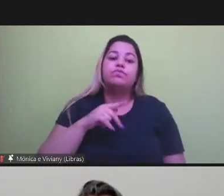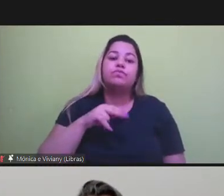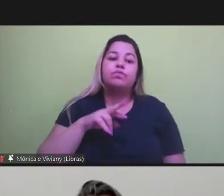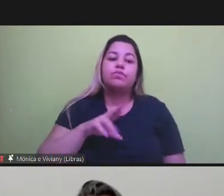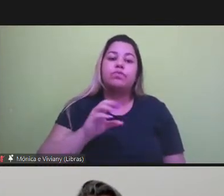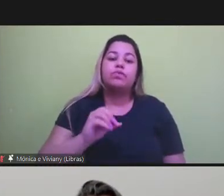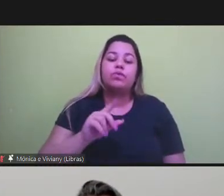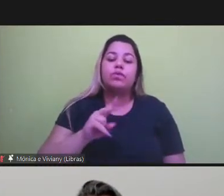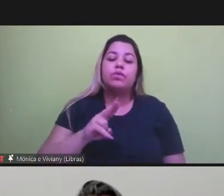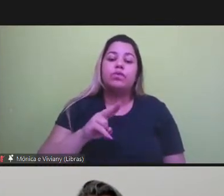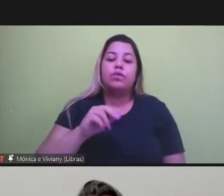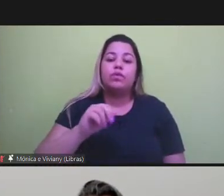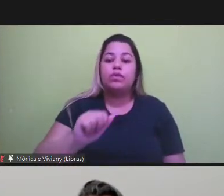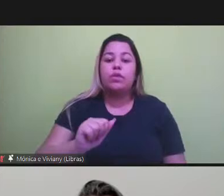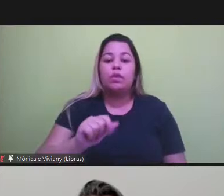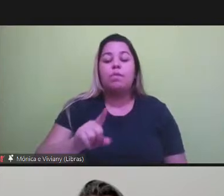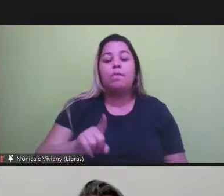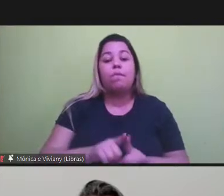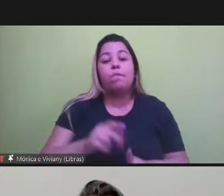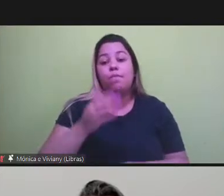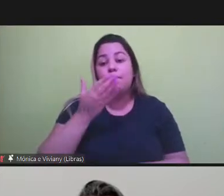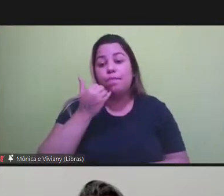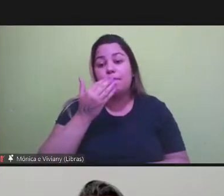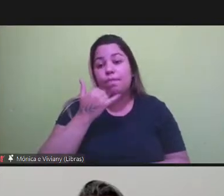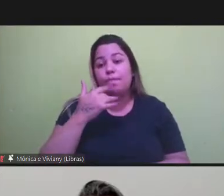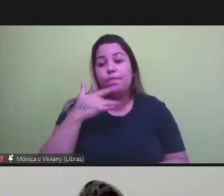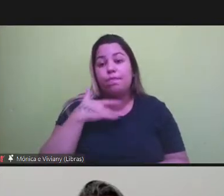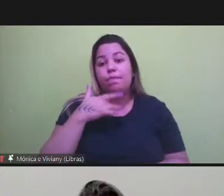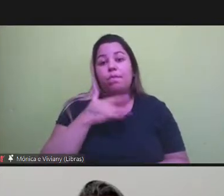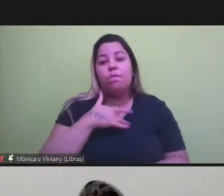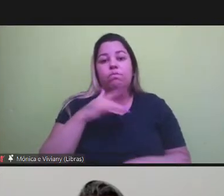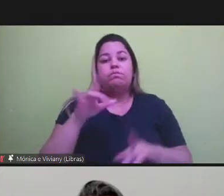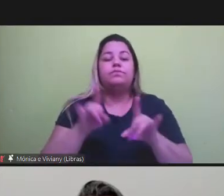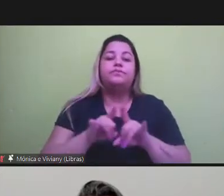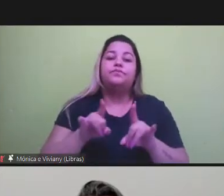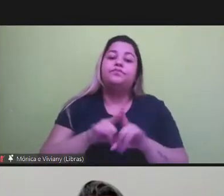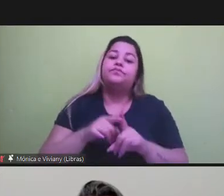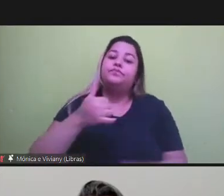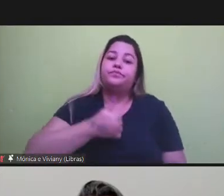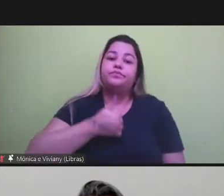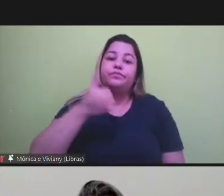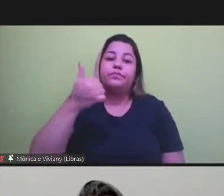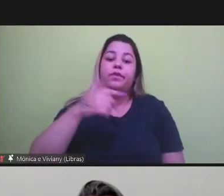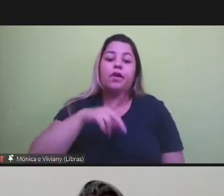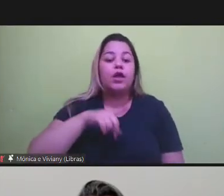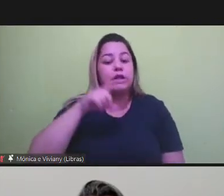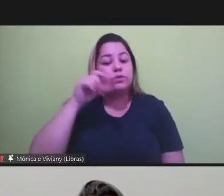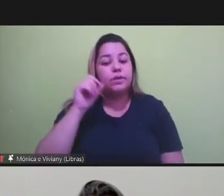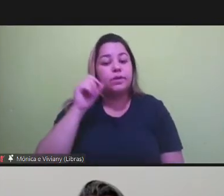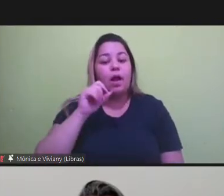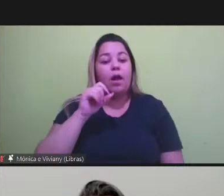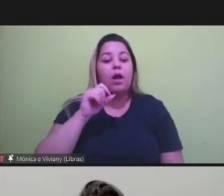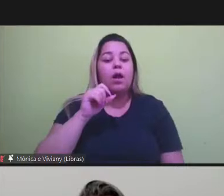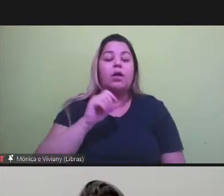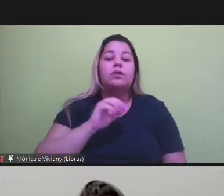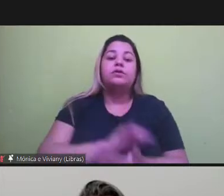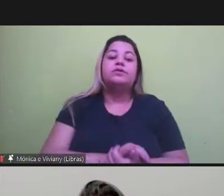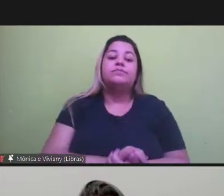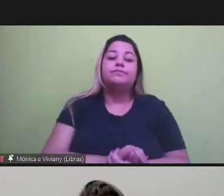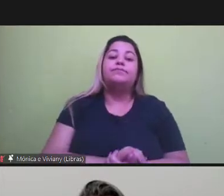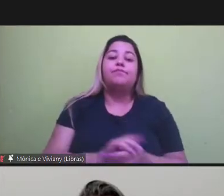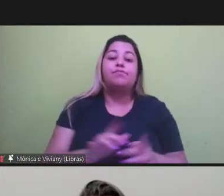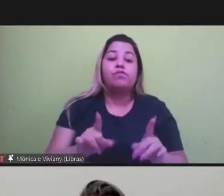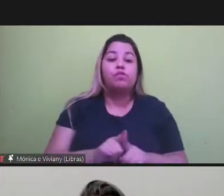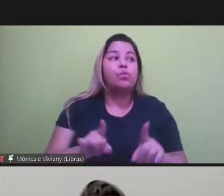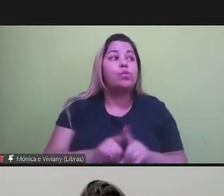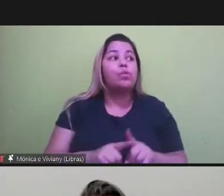healthy, they learn about how to improve their choices in food and read food labels.